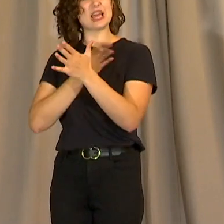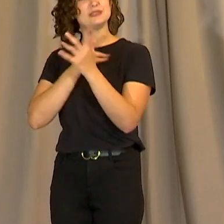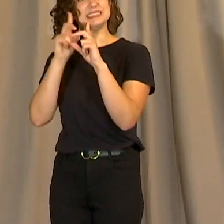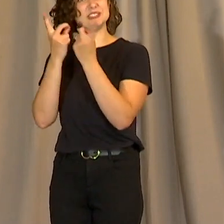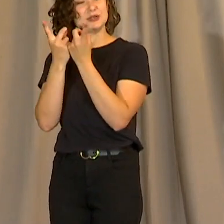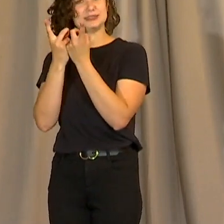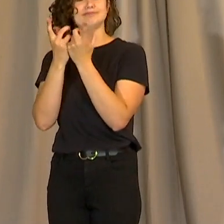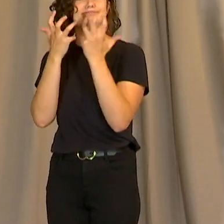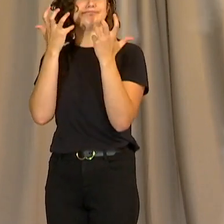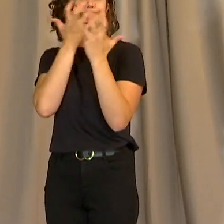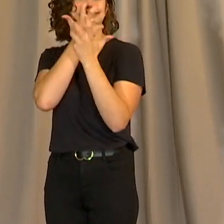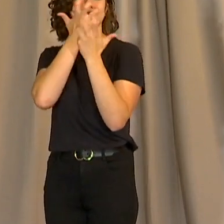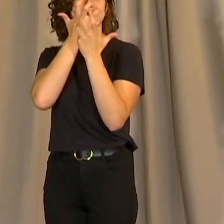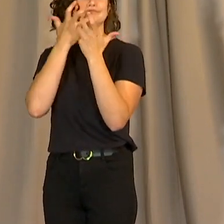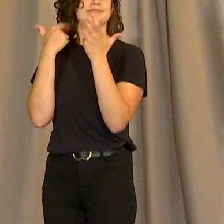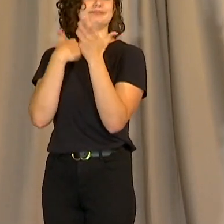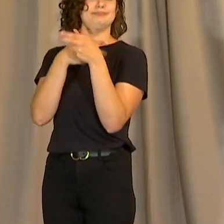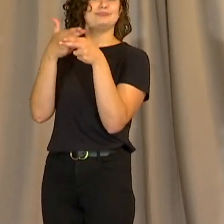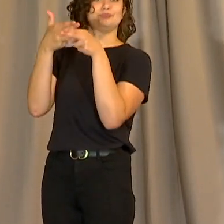them